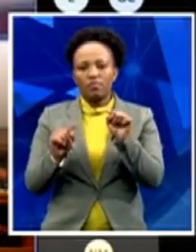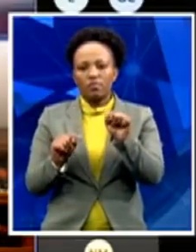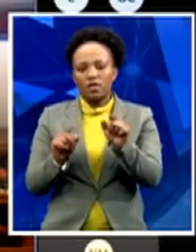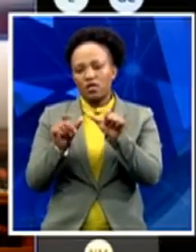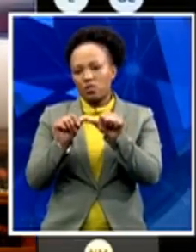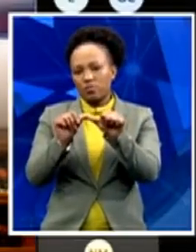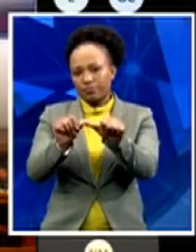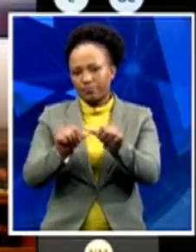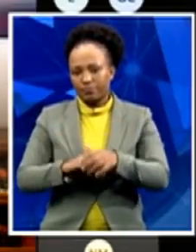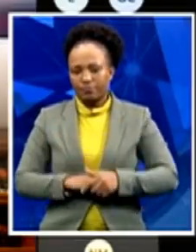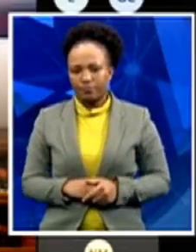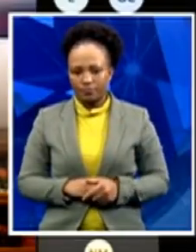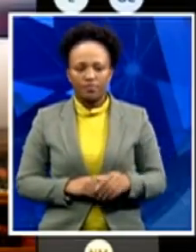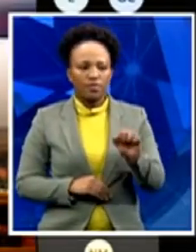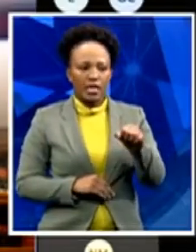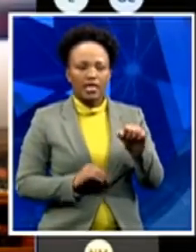I would, and